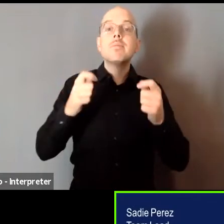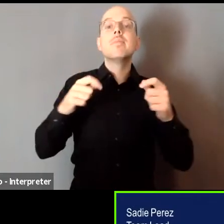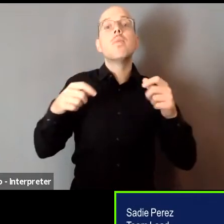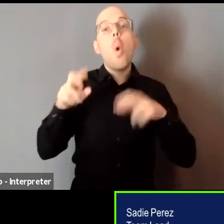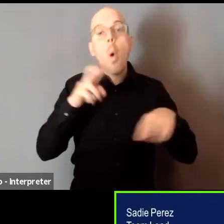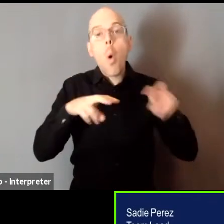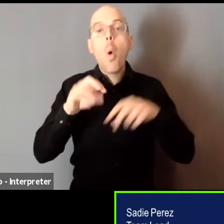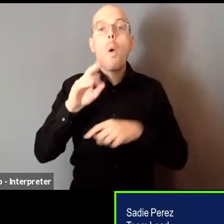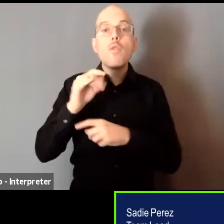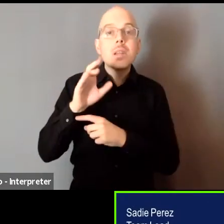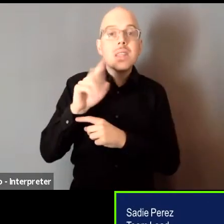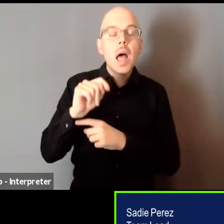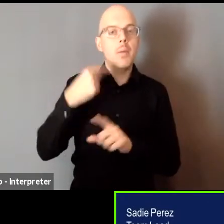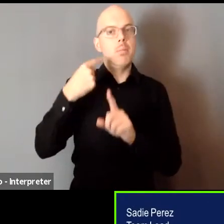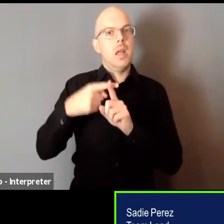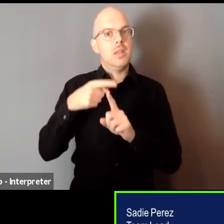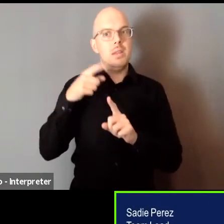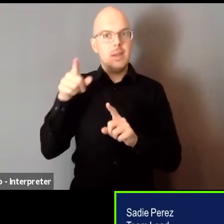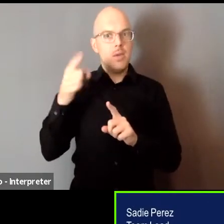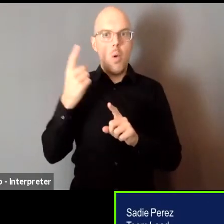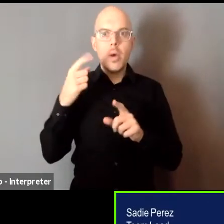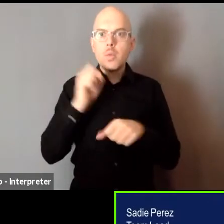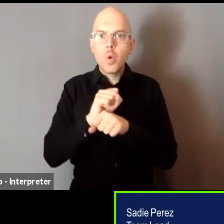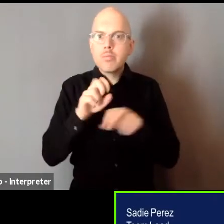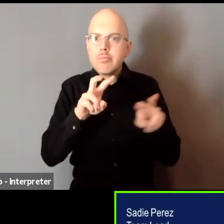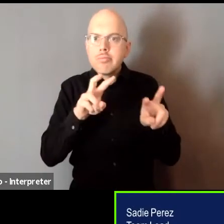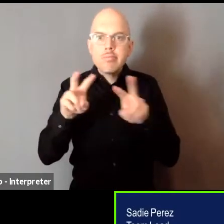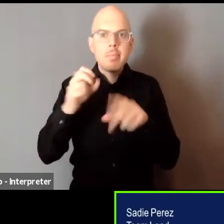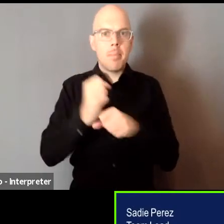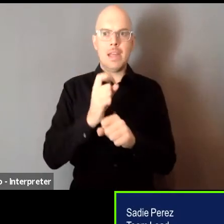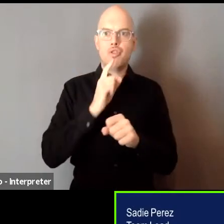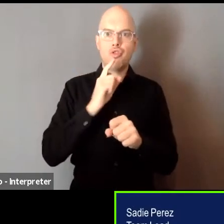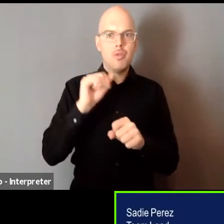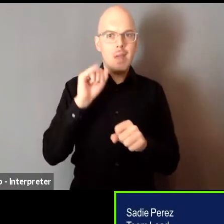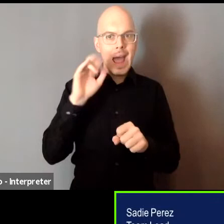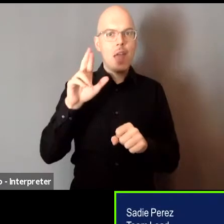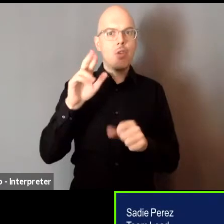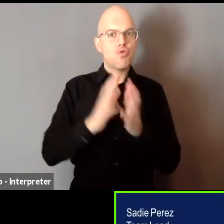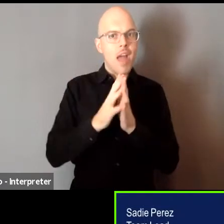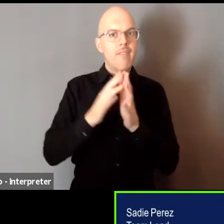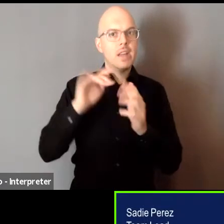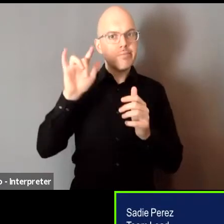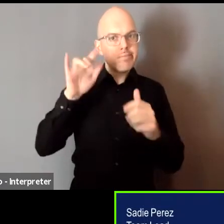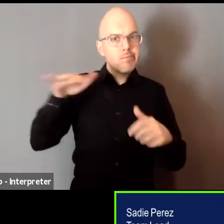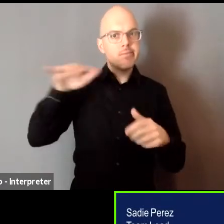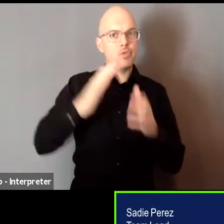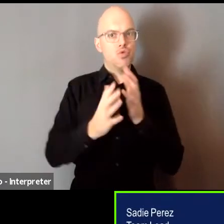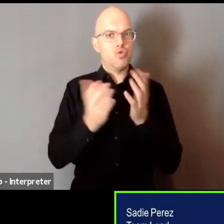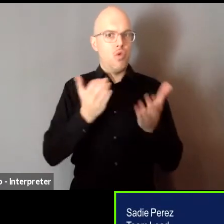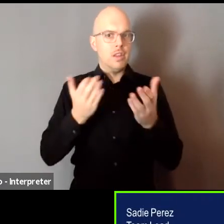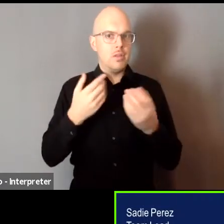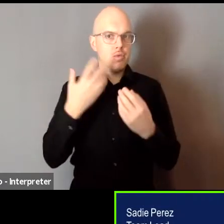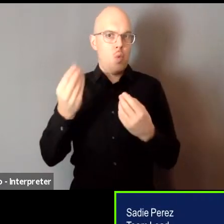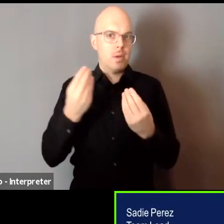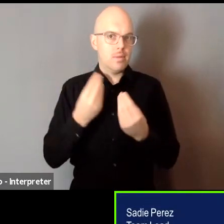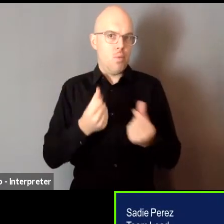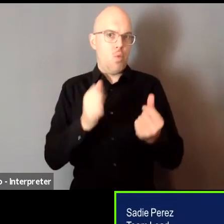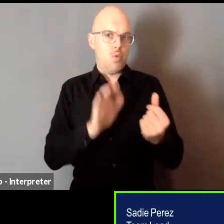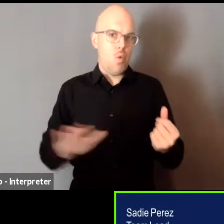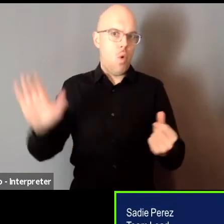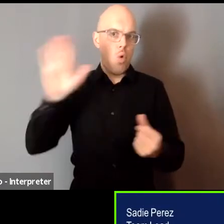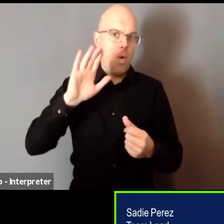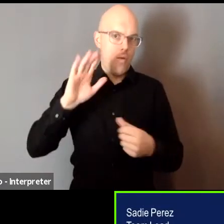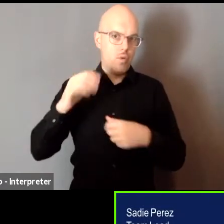monitoring of air traffic service operations nationally. I would like to now hand it over to Mr. Brian